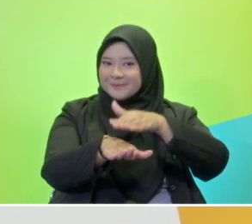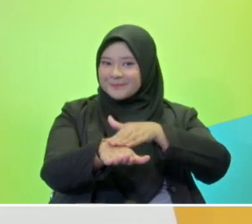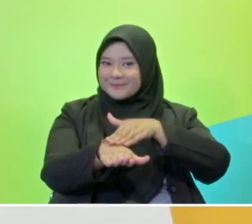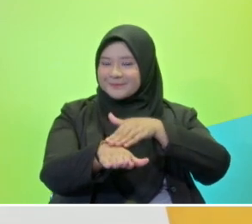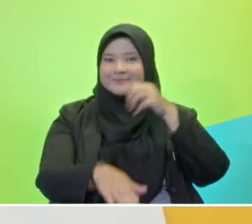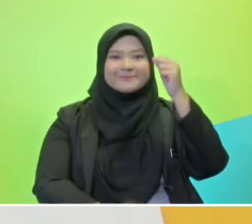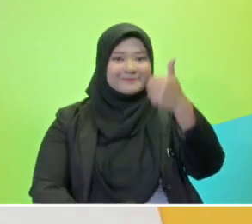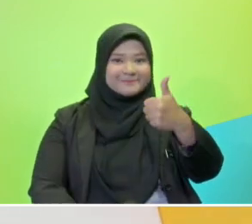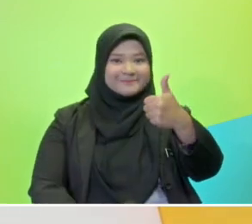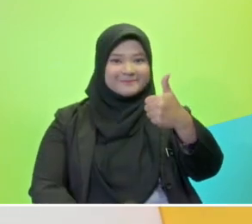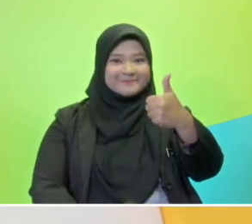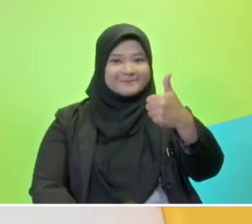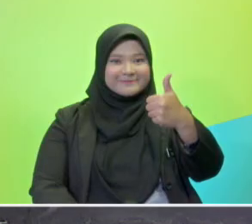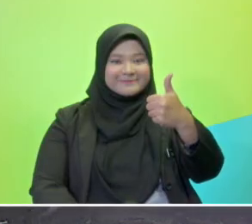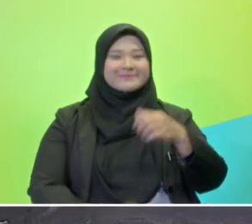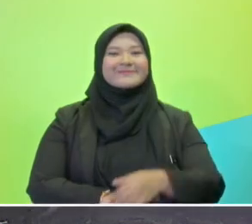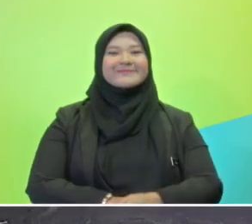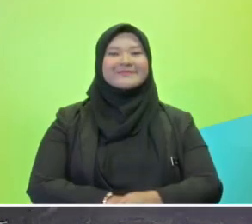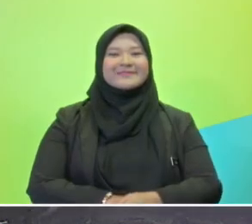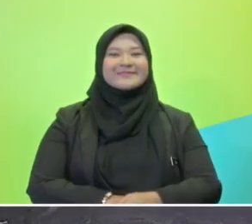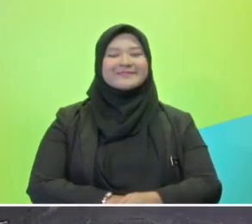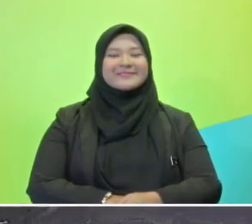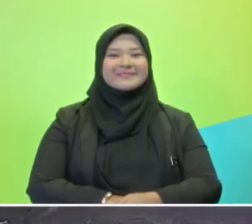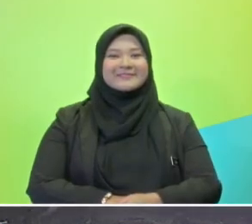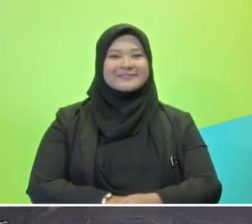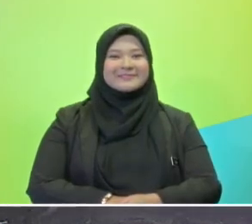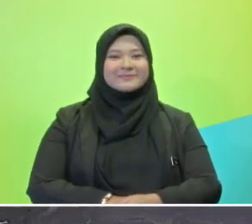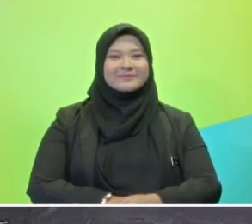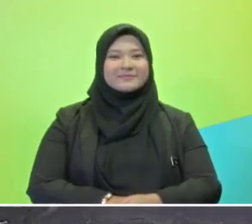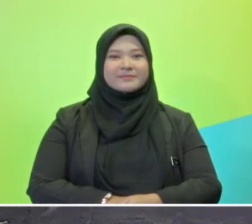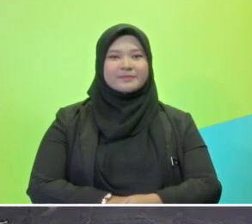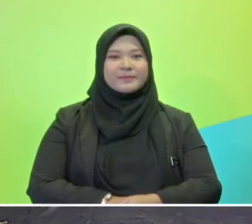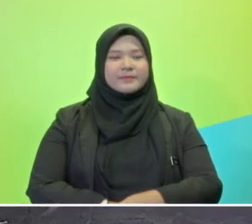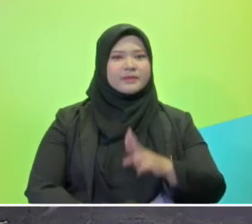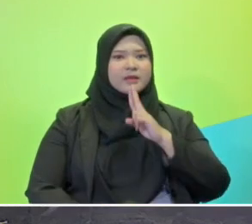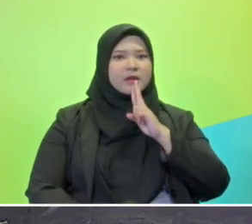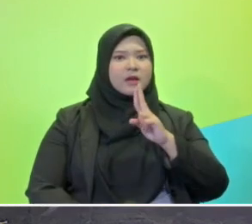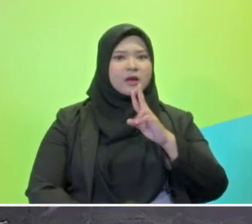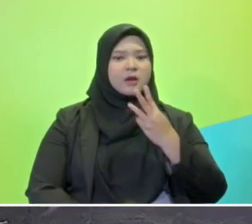Pets. Well done. Brilliant. Okay. Congratulations, everyone. Are we ready to play the game?